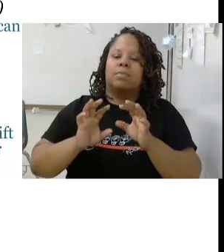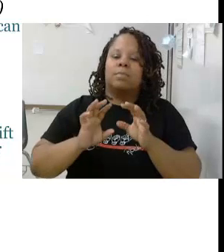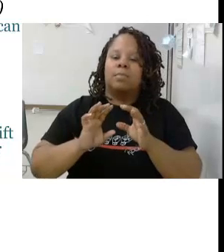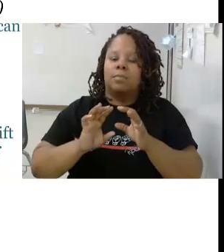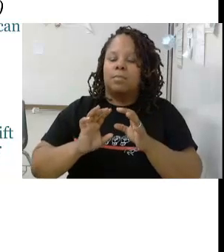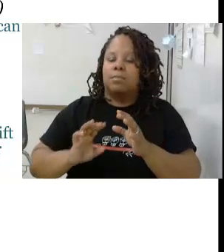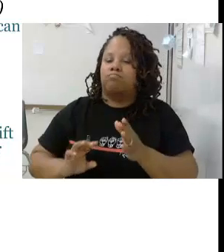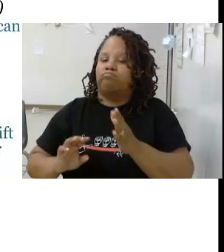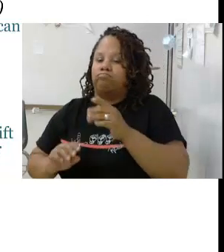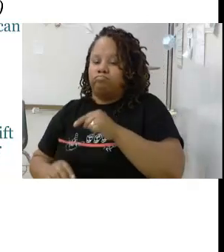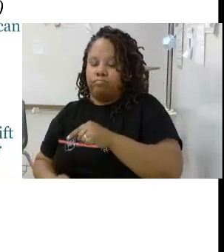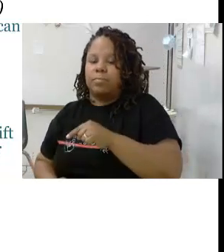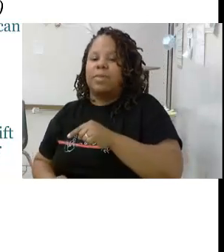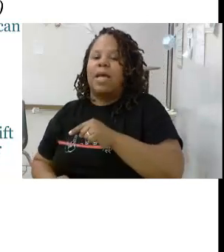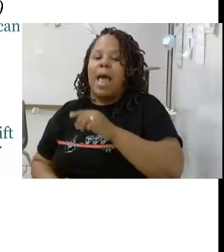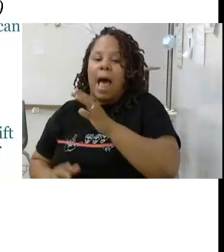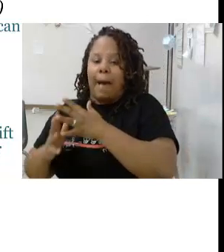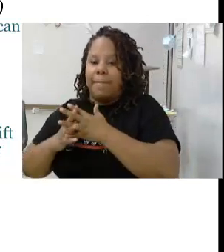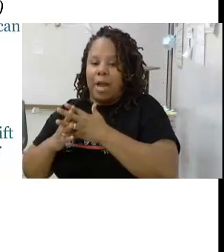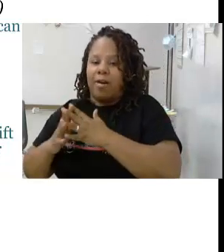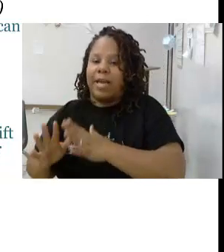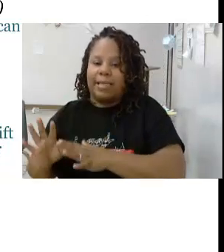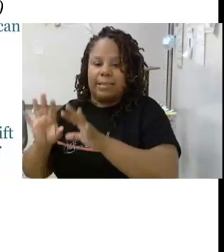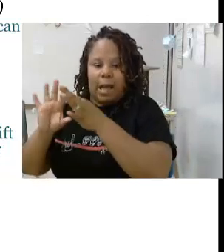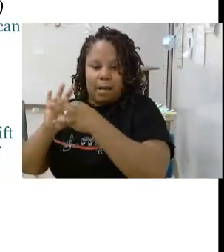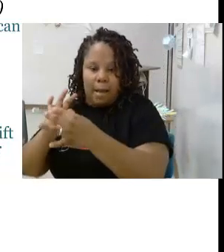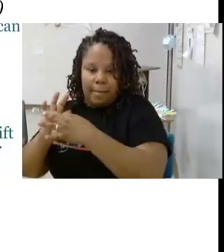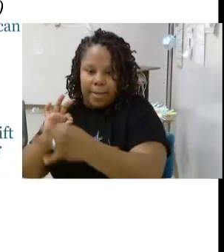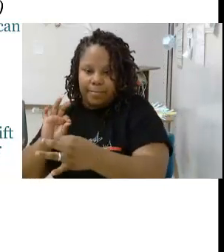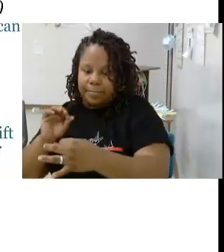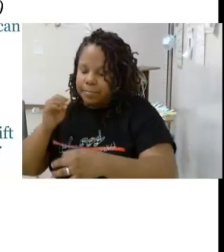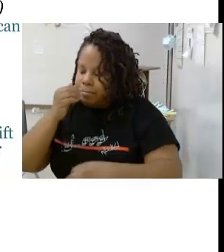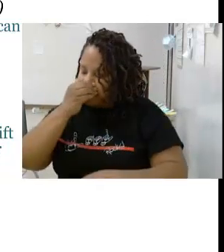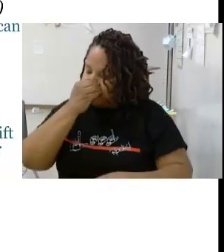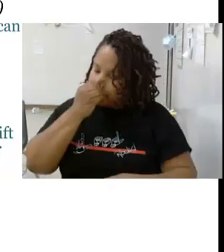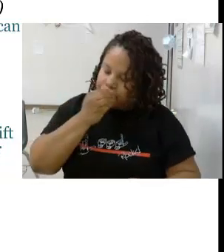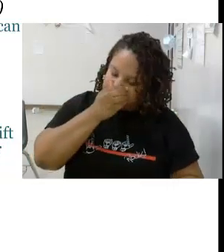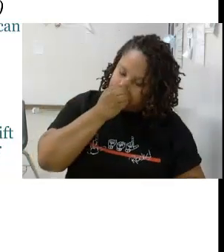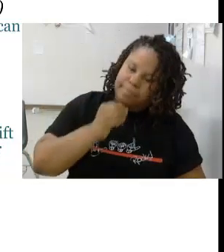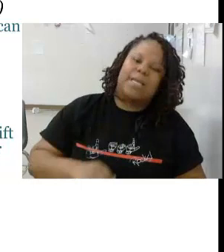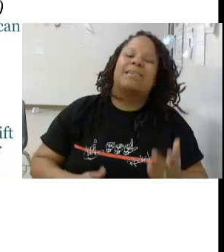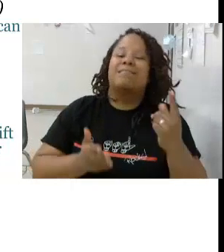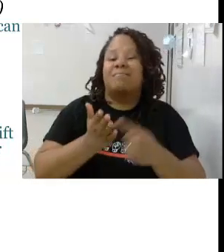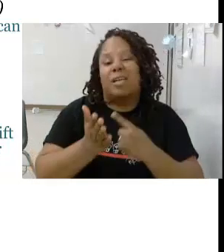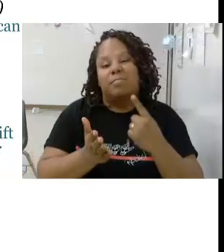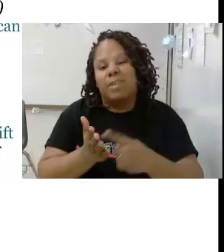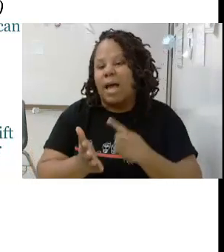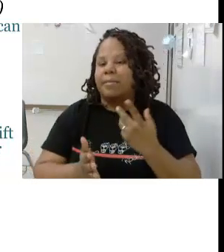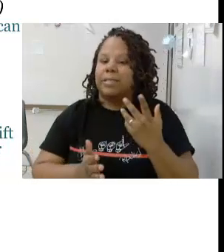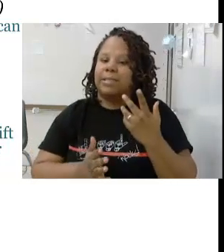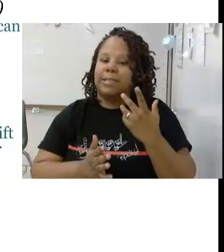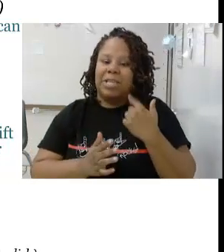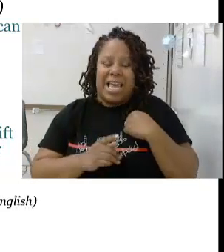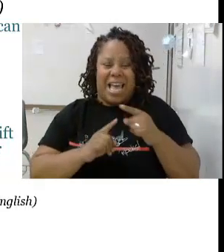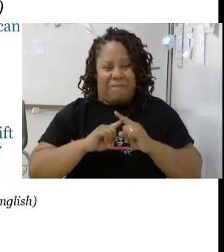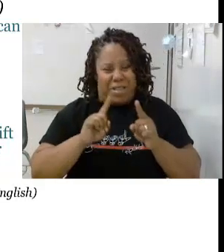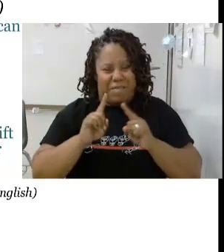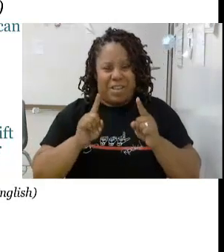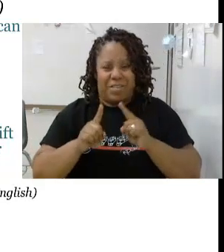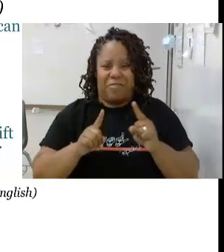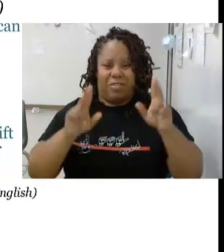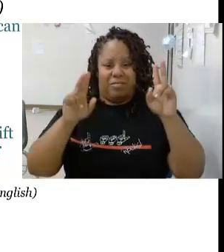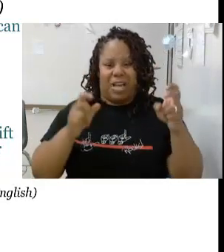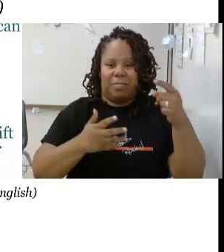lot of sentence structure, talking about genealogy, you're going to use contrastive structure, where you're going to talk about two different topics, two different